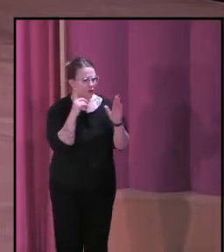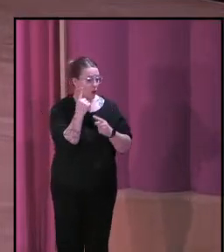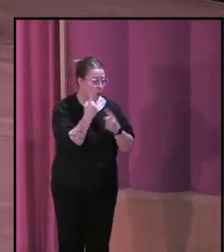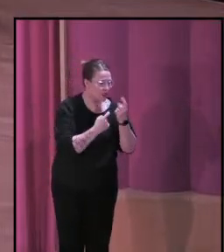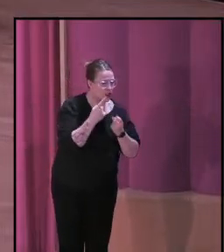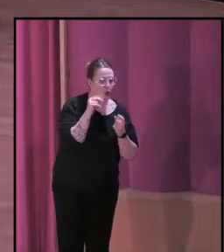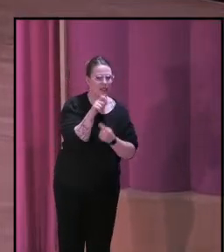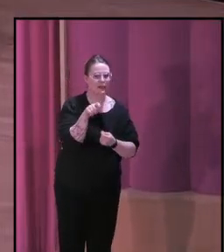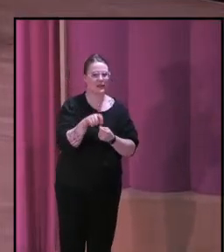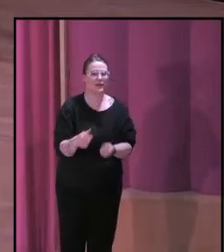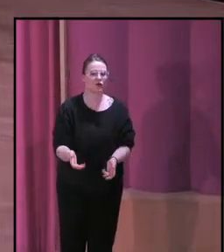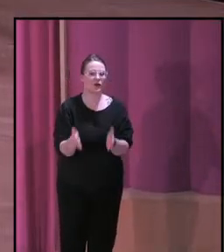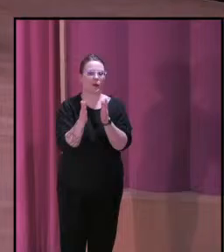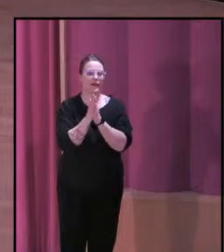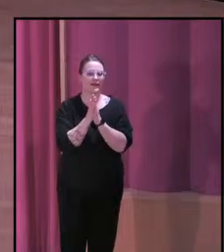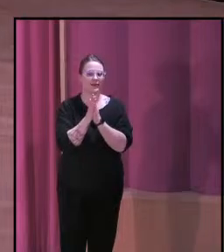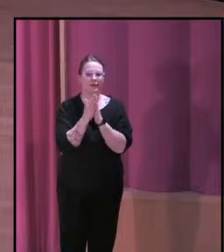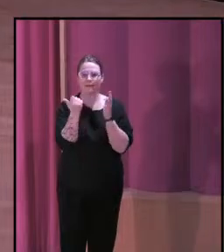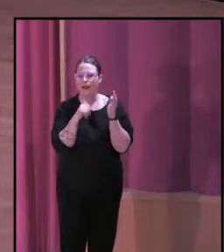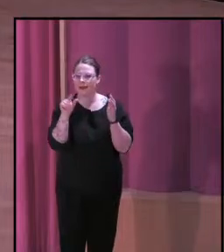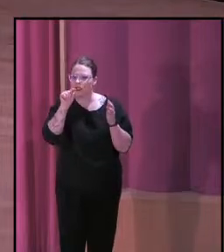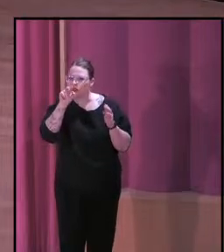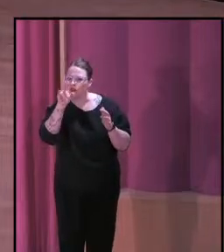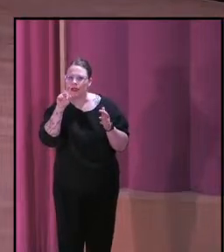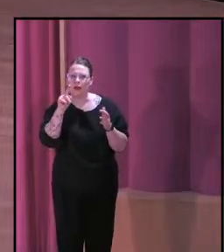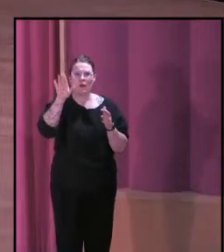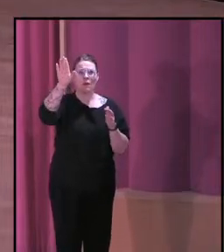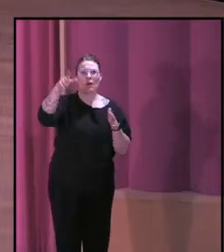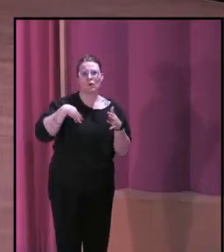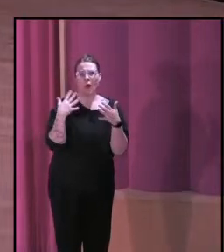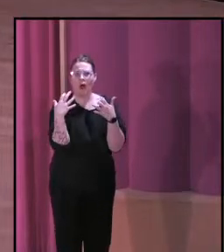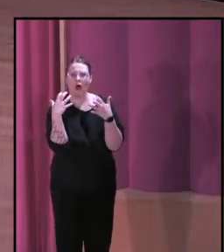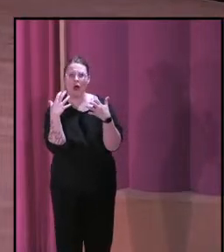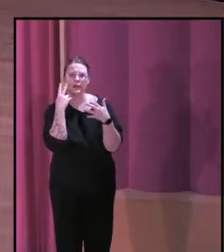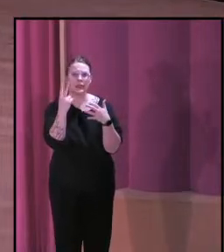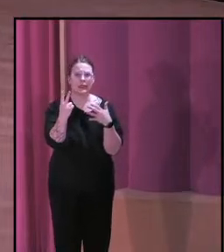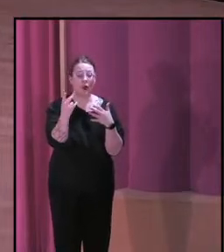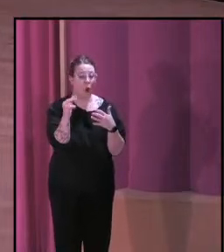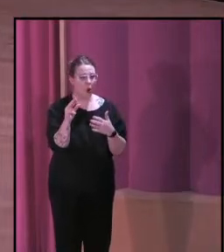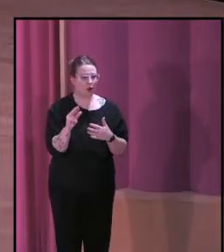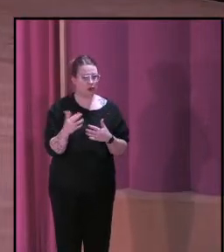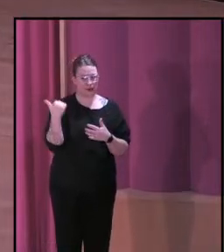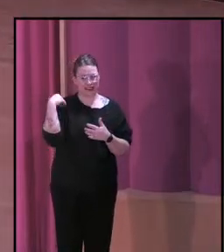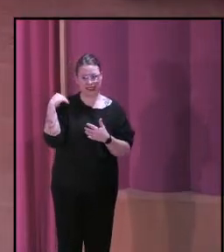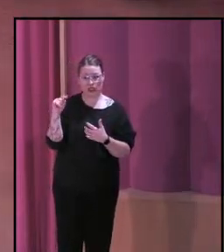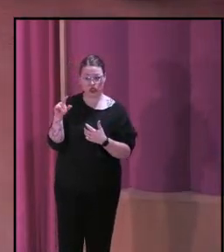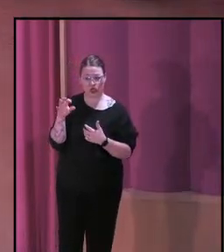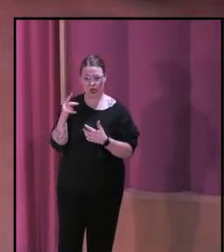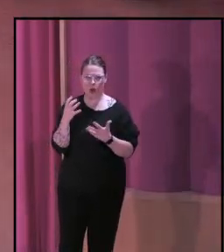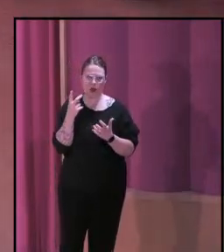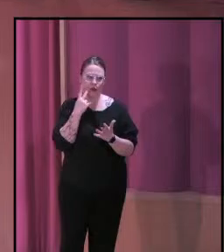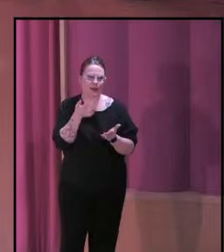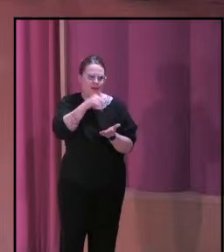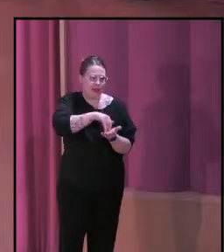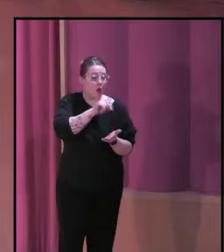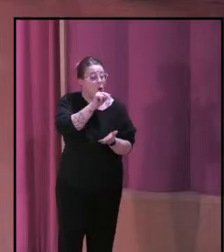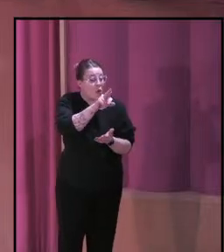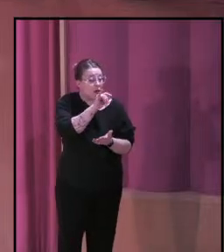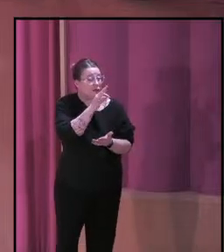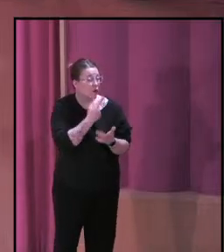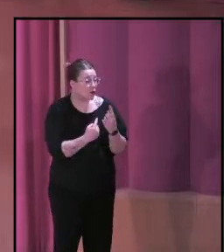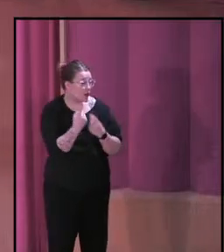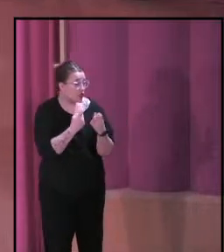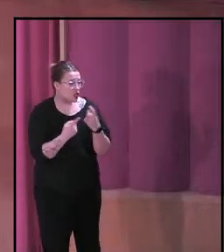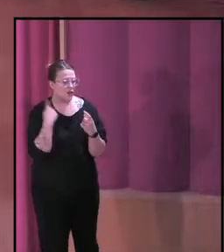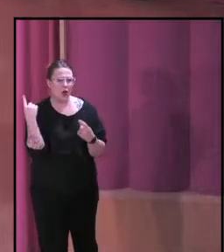requests. If there are any tricks that I haven't done that you want to see me do, if you want to see a trick over again, or if you have a burning question you've always wanted to